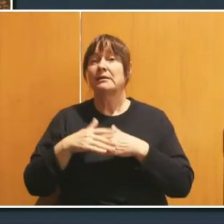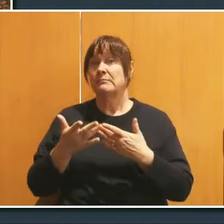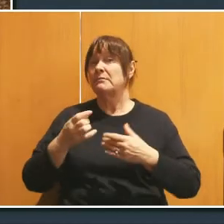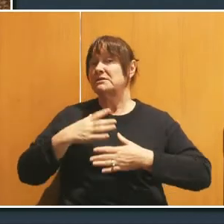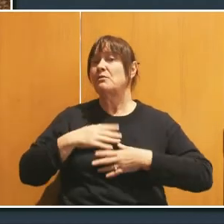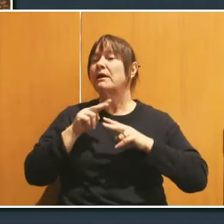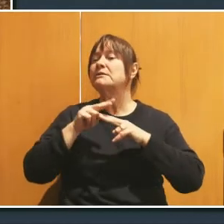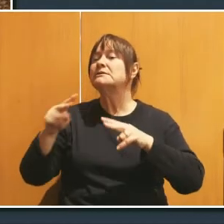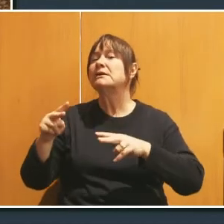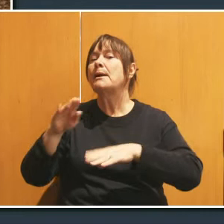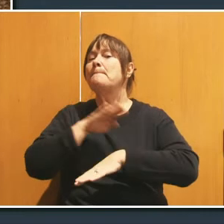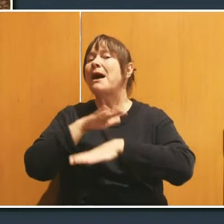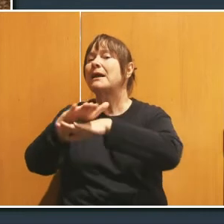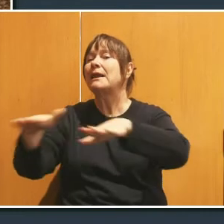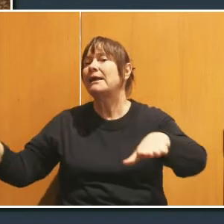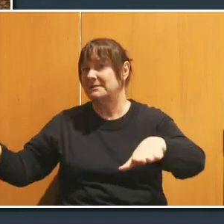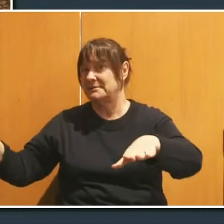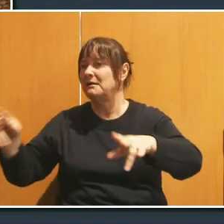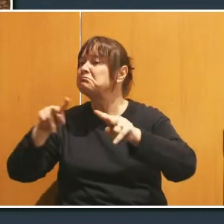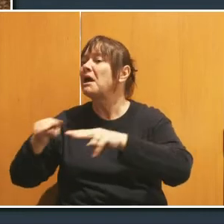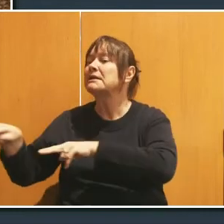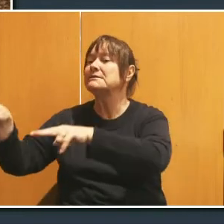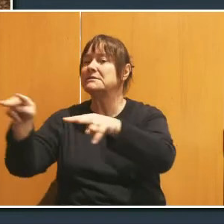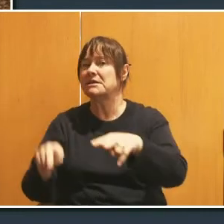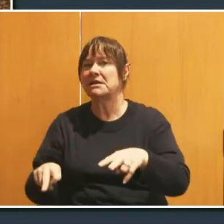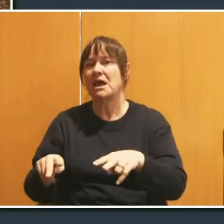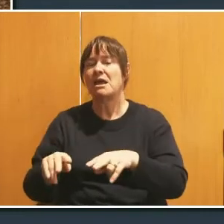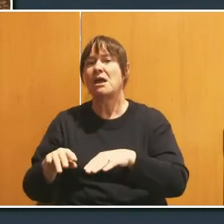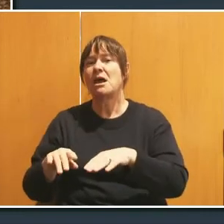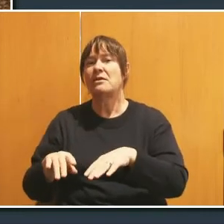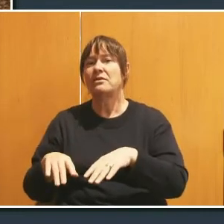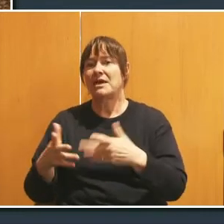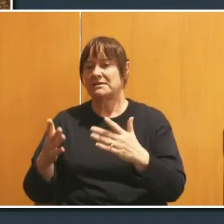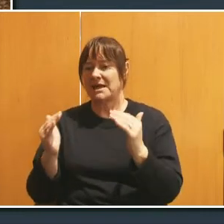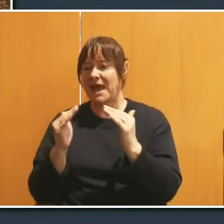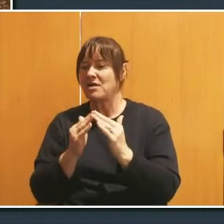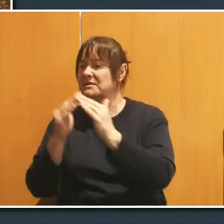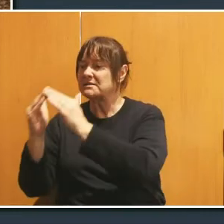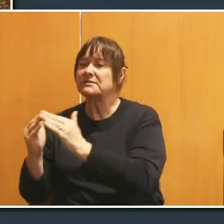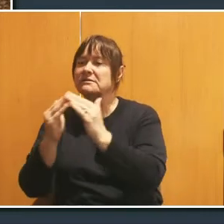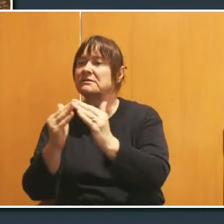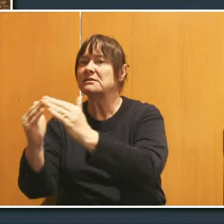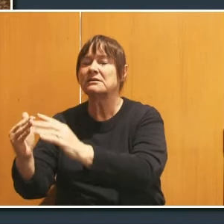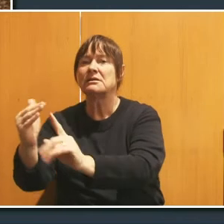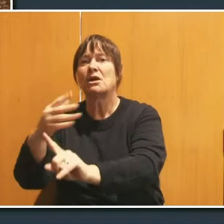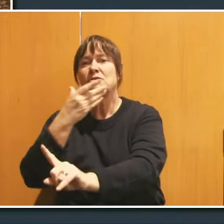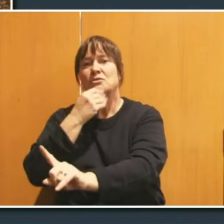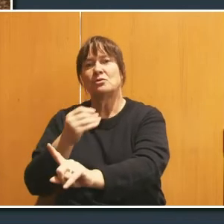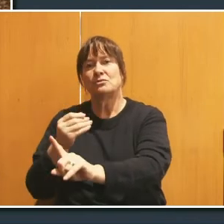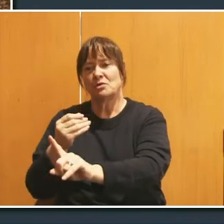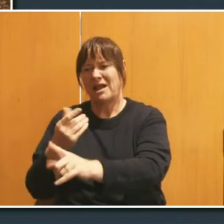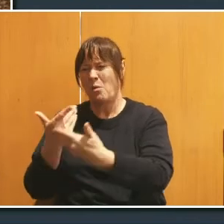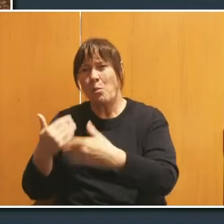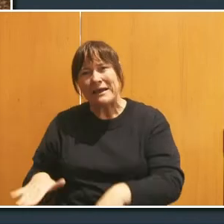and I see all these individual bungalows and the incredible use of space that we